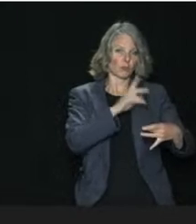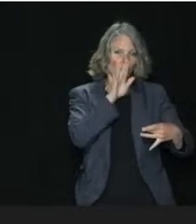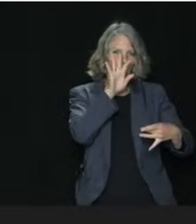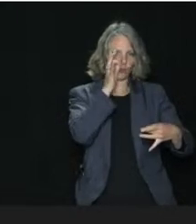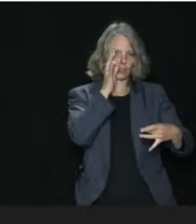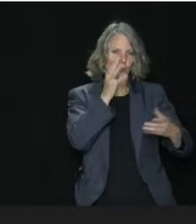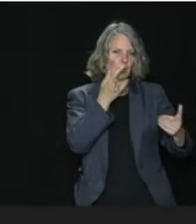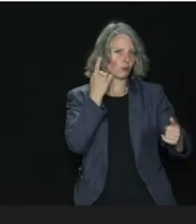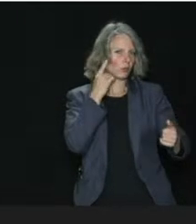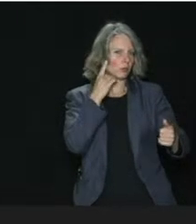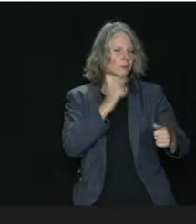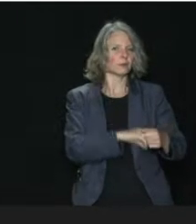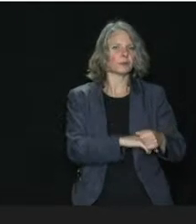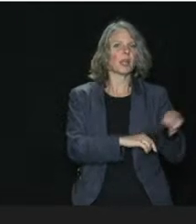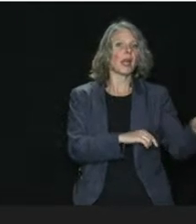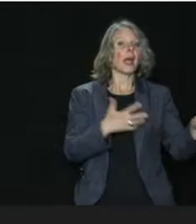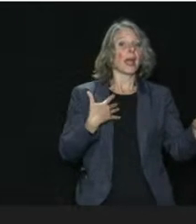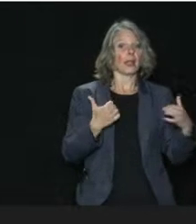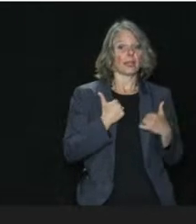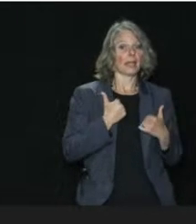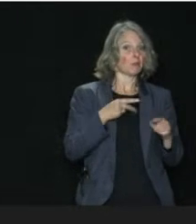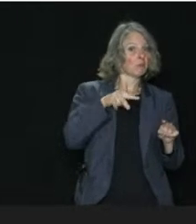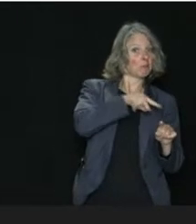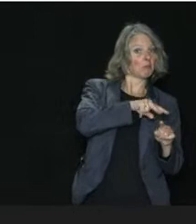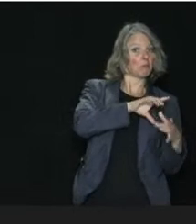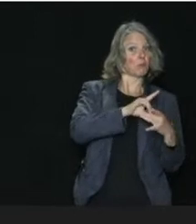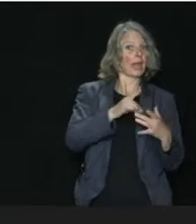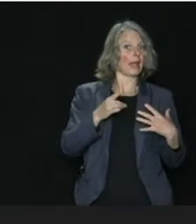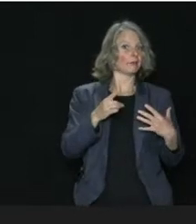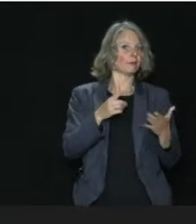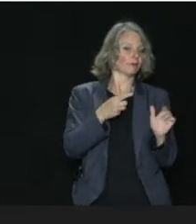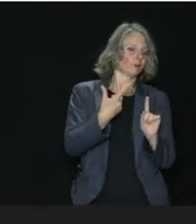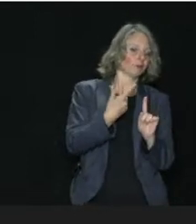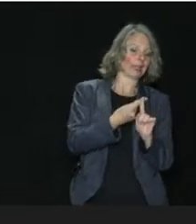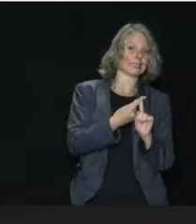vaccine passport. We've talked a lot about that during this press conference.